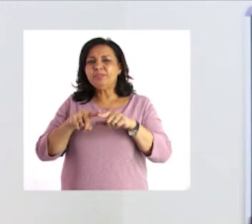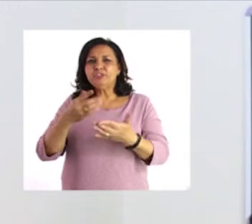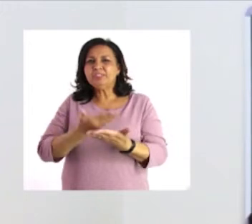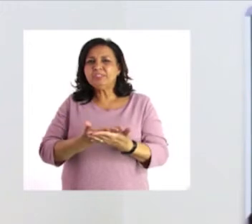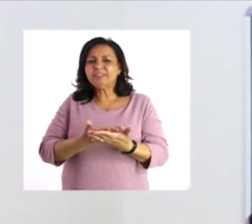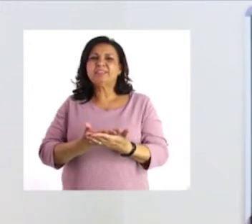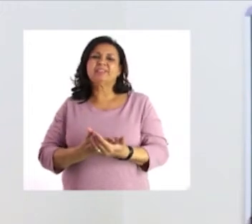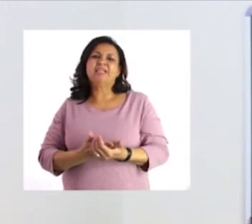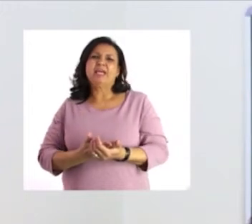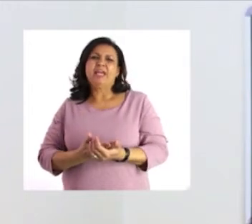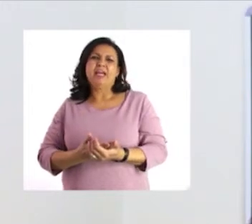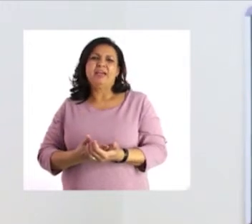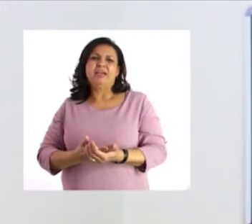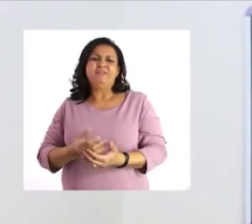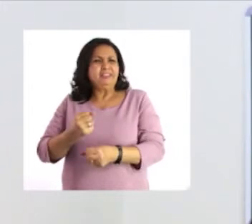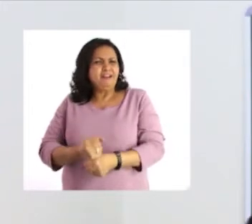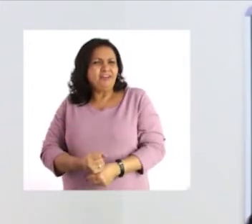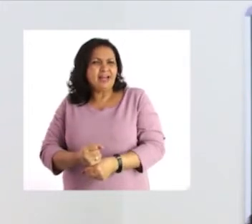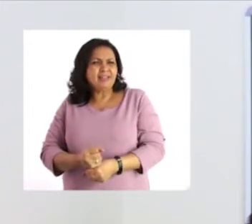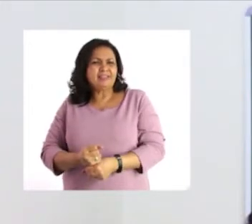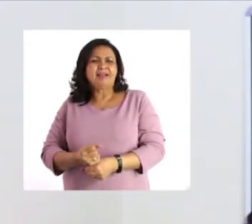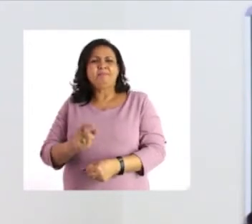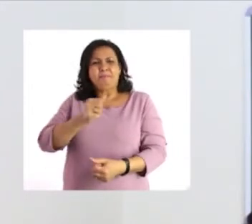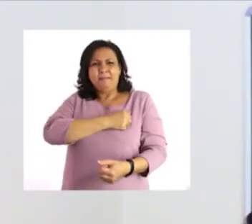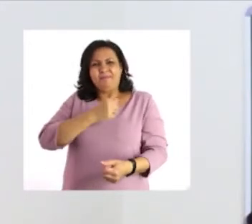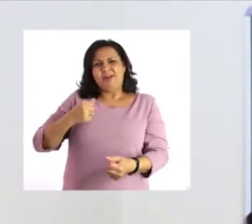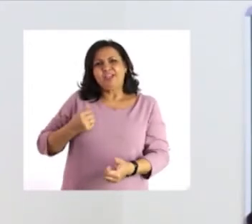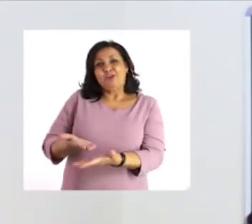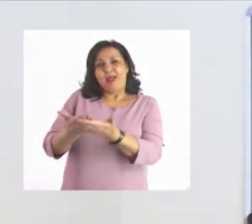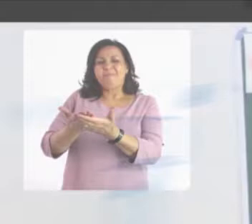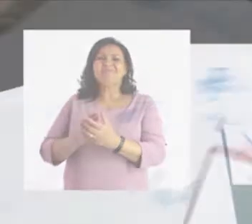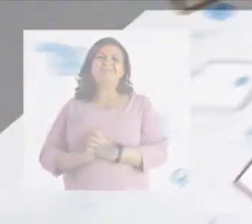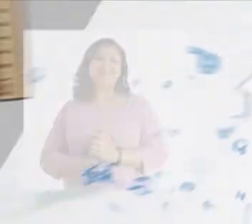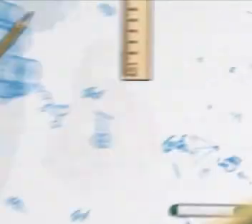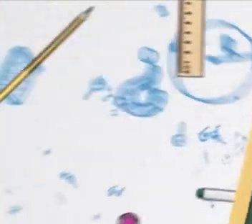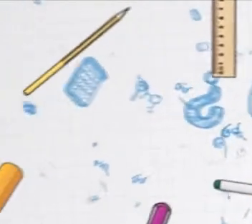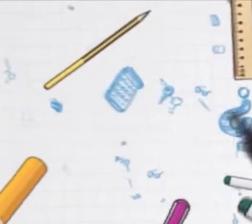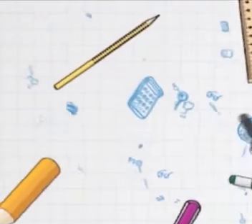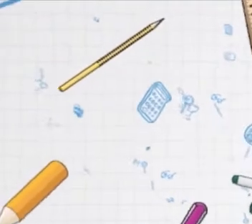you struggle a little bit, remember to ask Mommy and Daddy for your help.